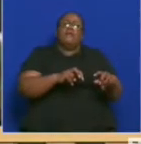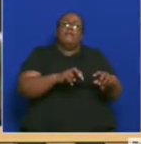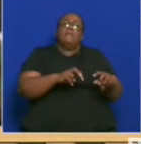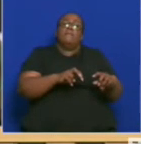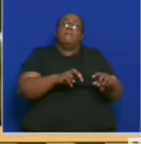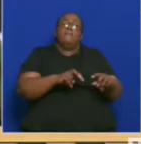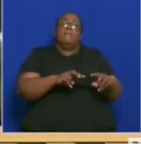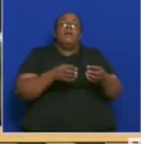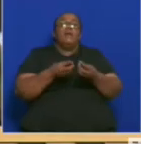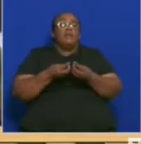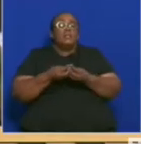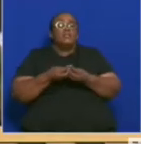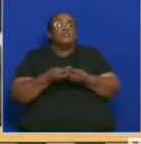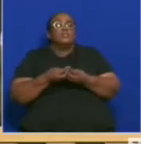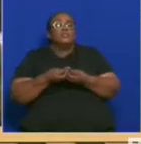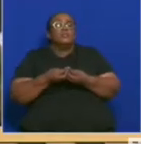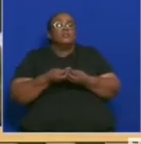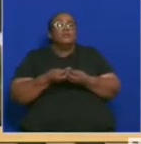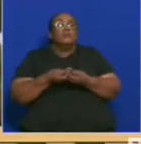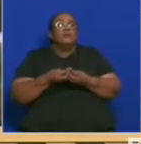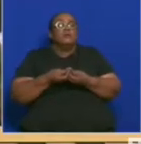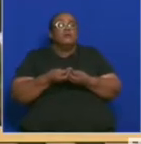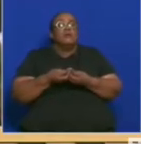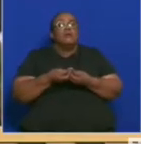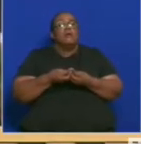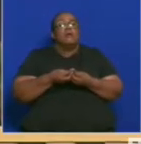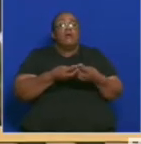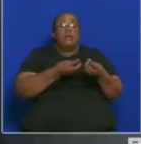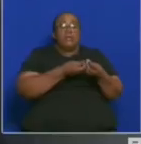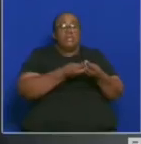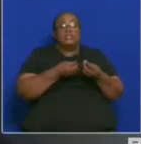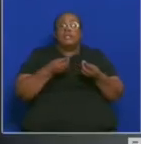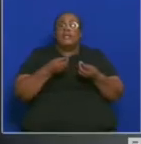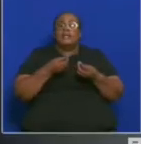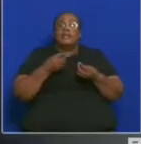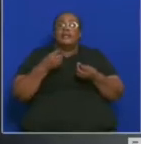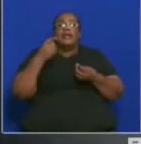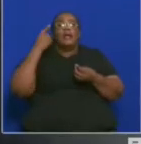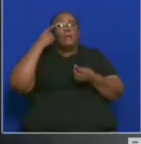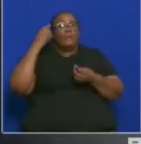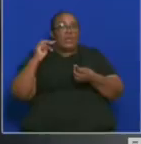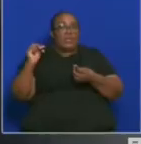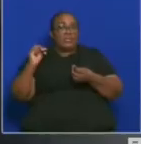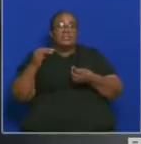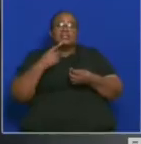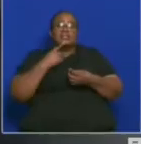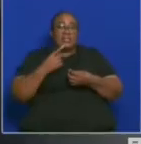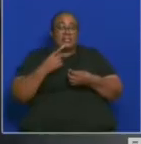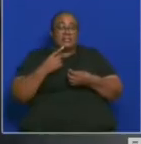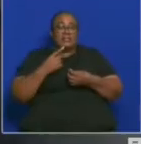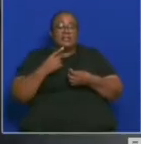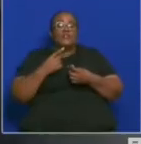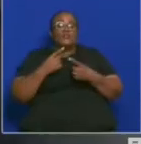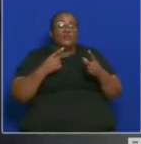member. Pardon me? I'm an alternative member. You're an alternative member? Yes. Were you present during the hearings and the sittings of the ad